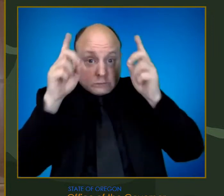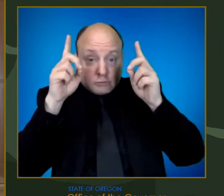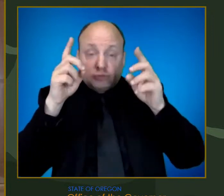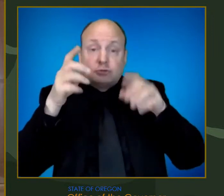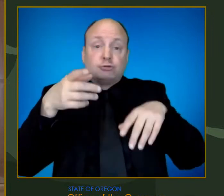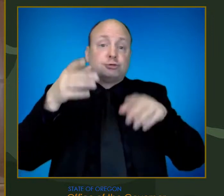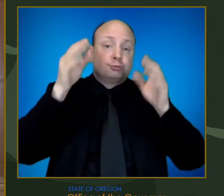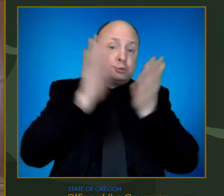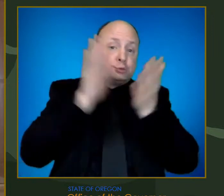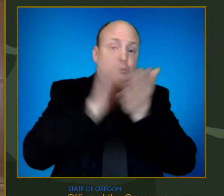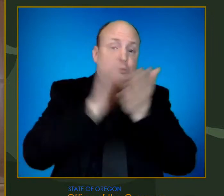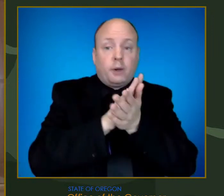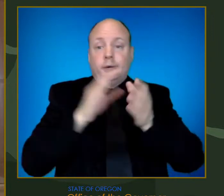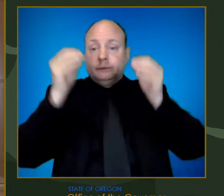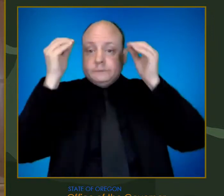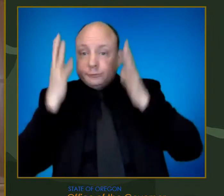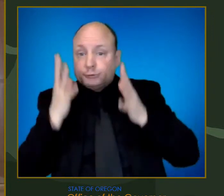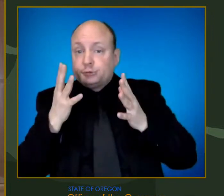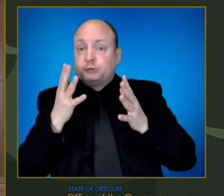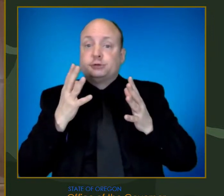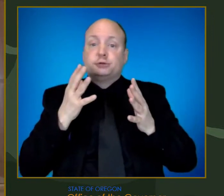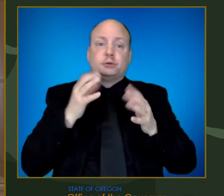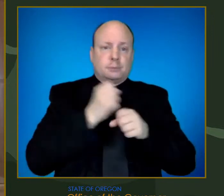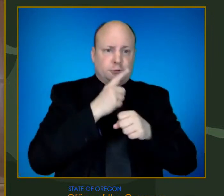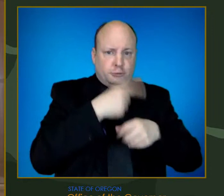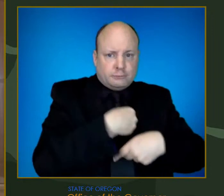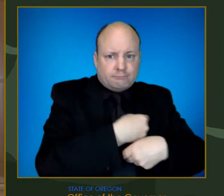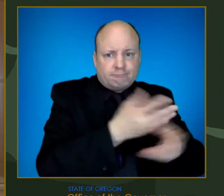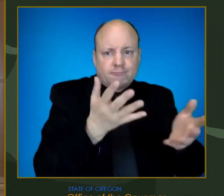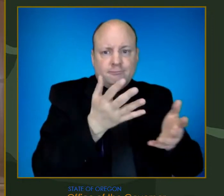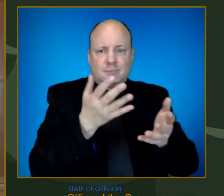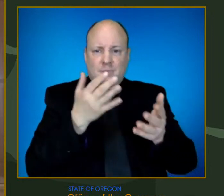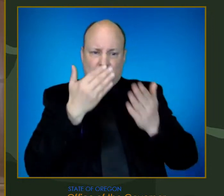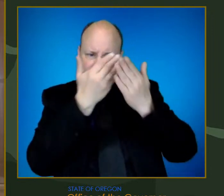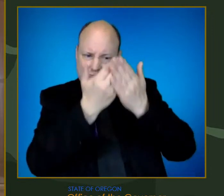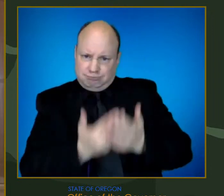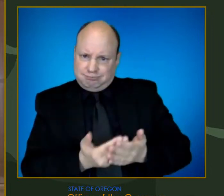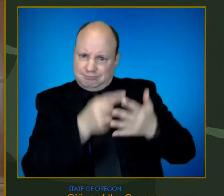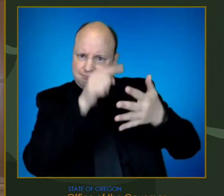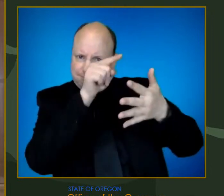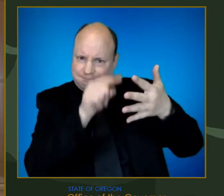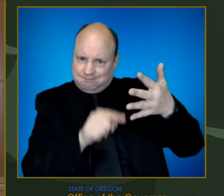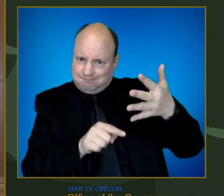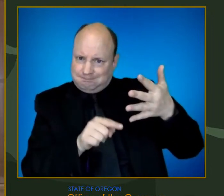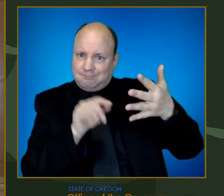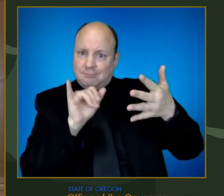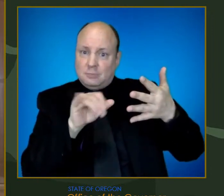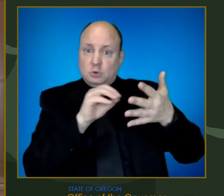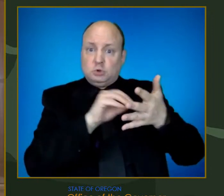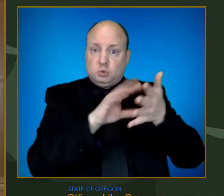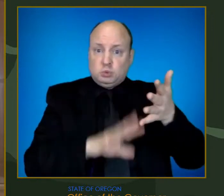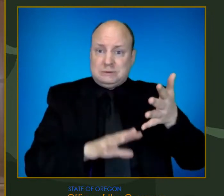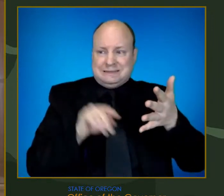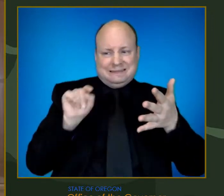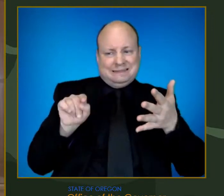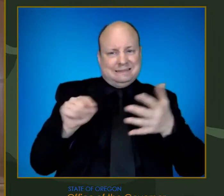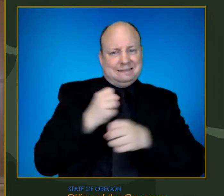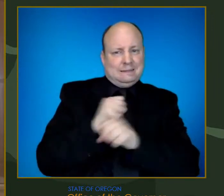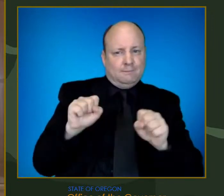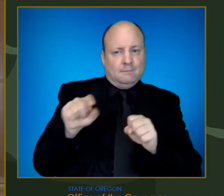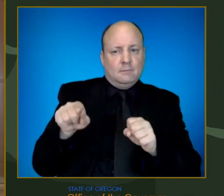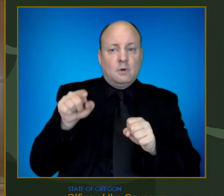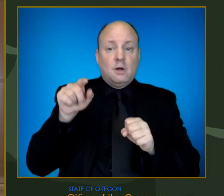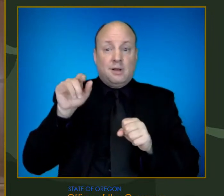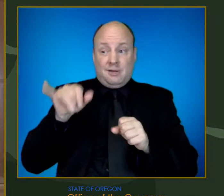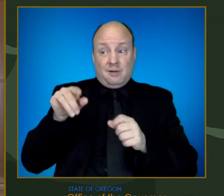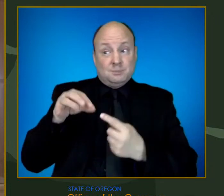that because I wanted to make sure that we got our students, particularly our students of color, back into